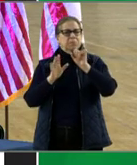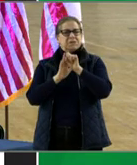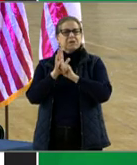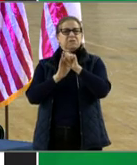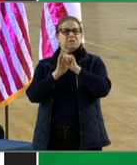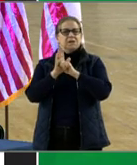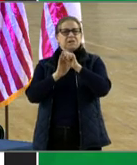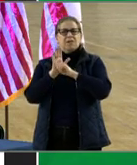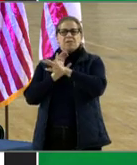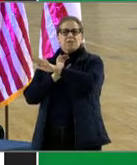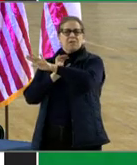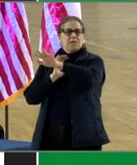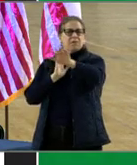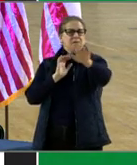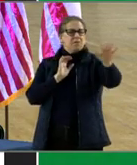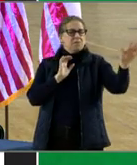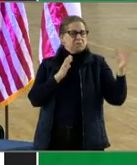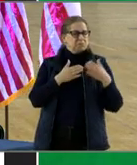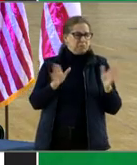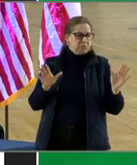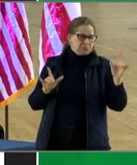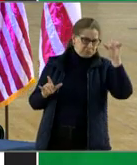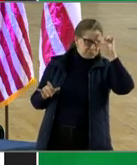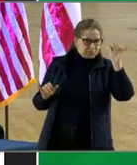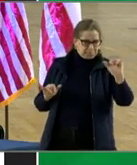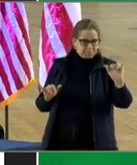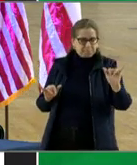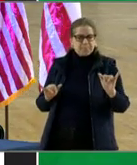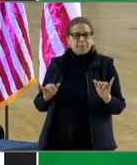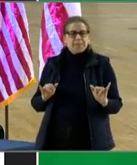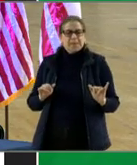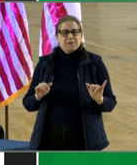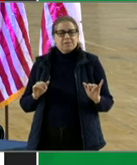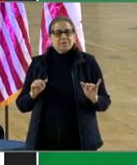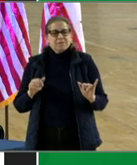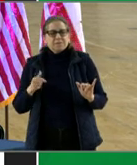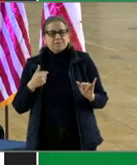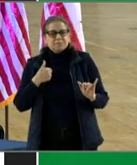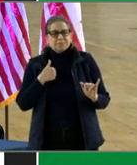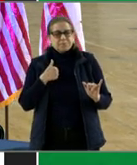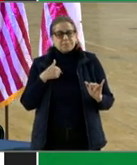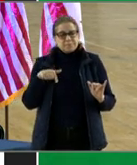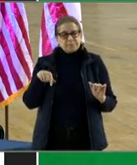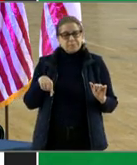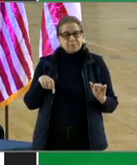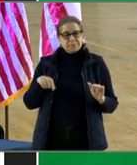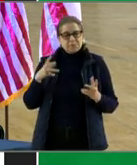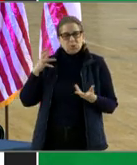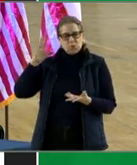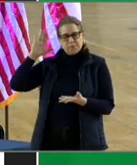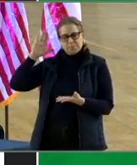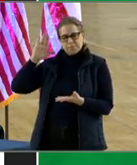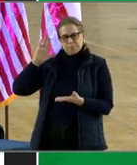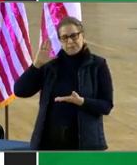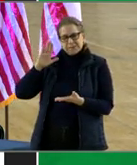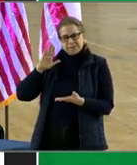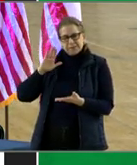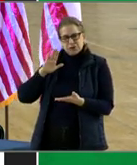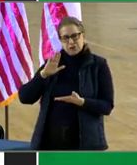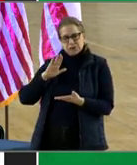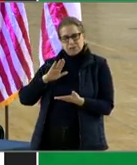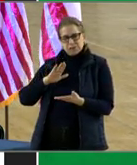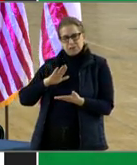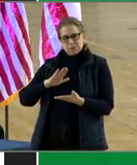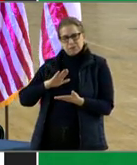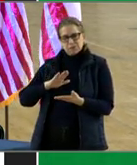state. Right now, we are in mitigation. We are not in containment. We have widespread transmission. After